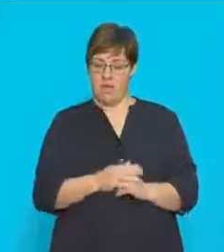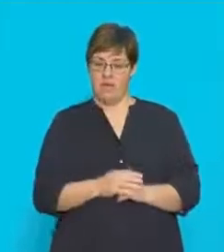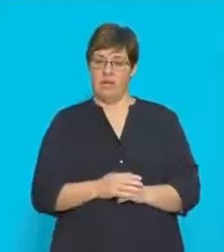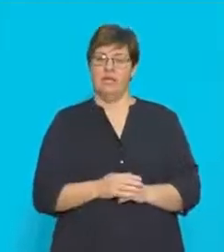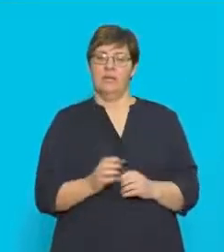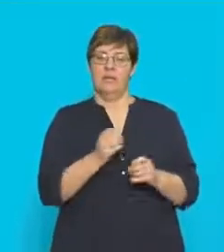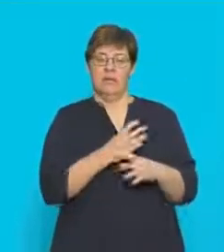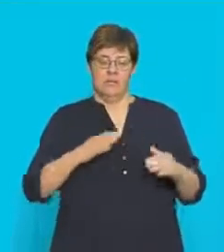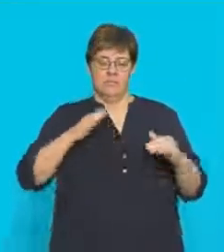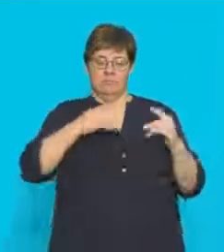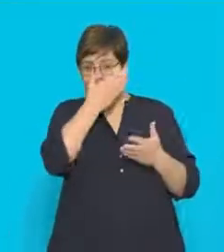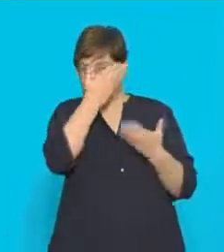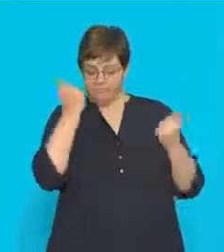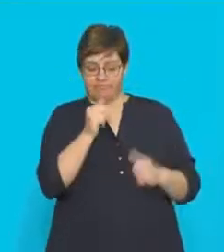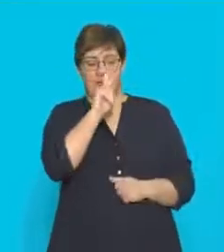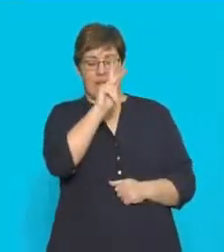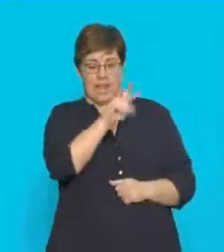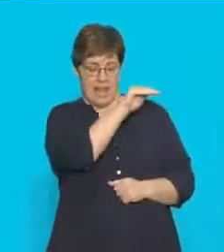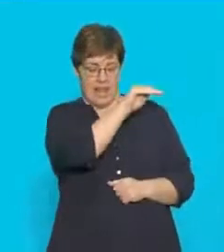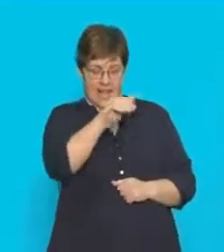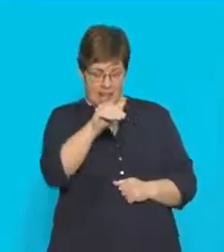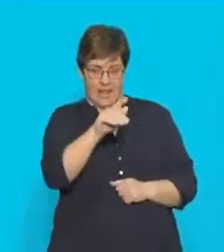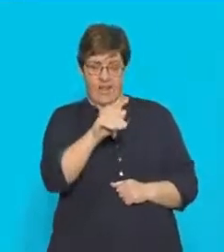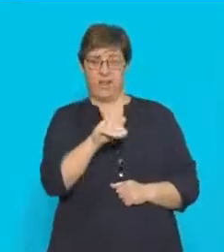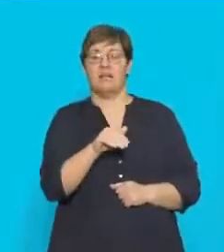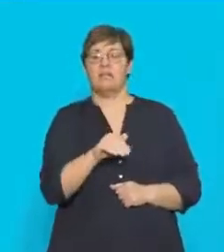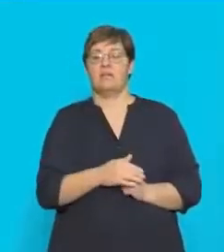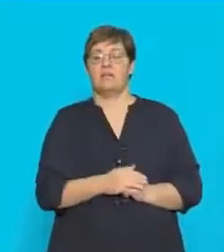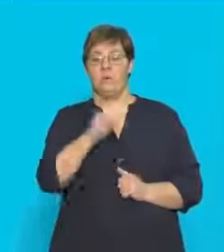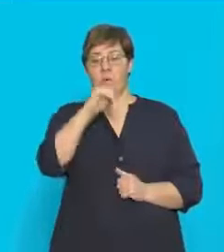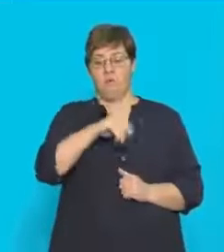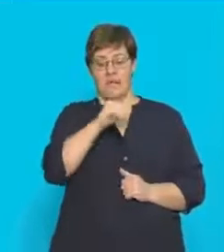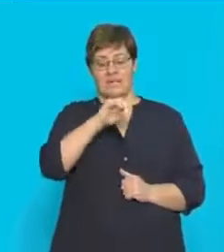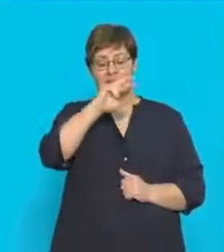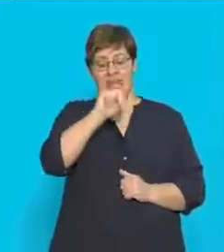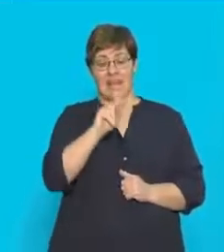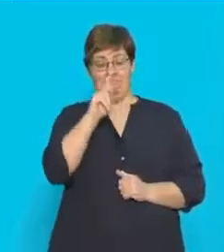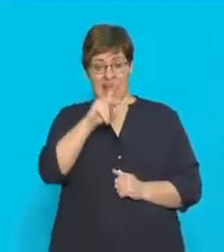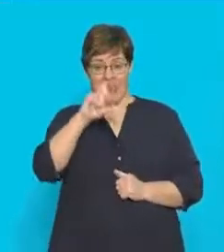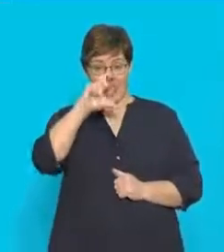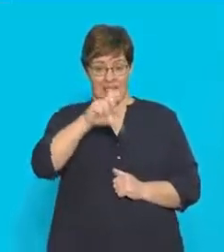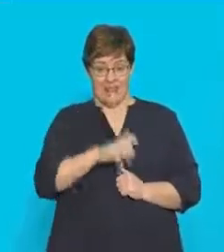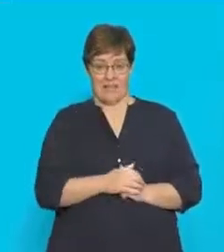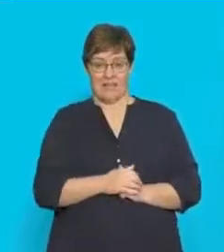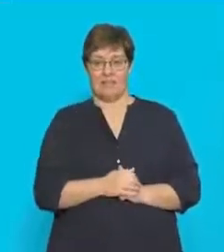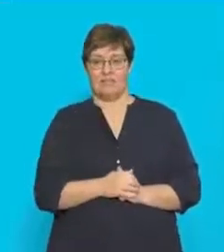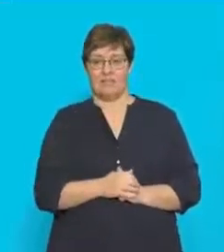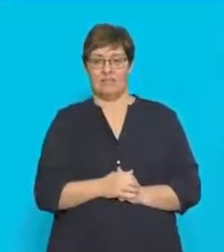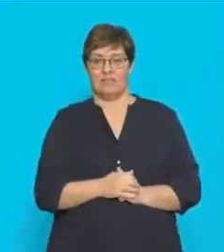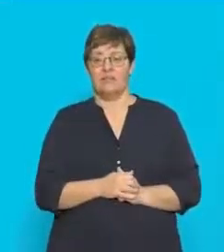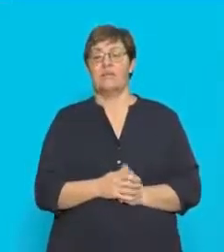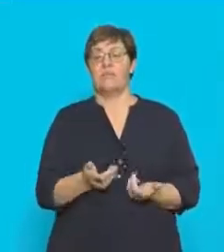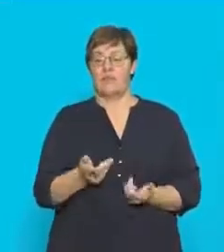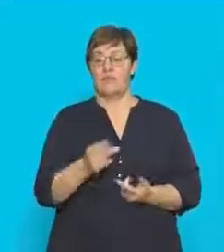off with what's unknown. Because we want to find k, we're going to say k over sine